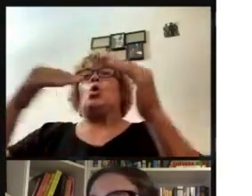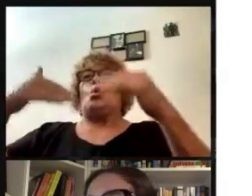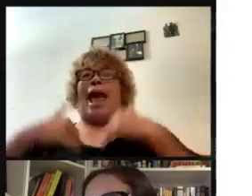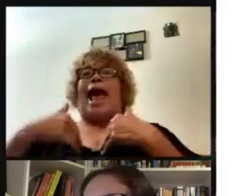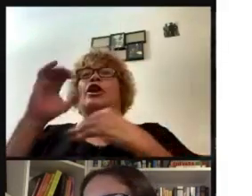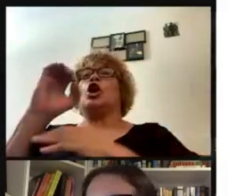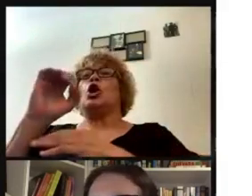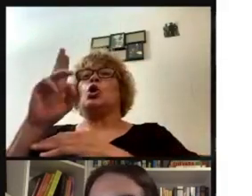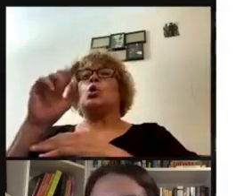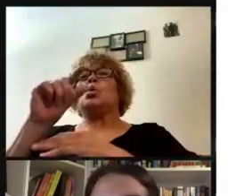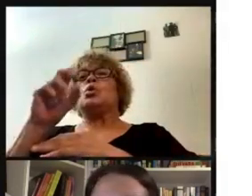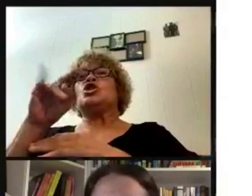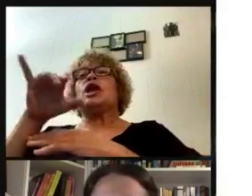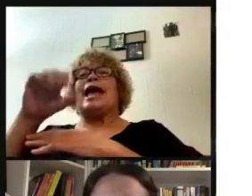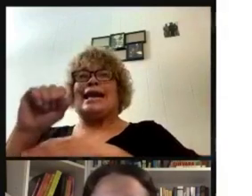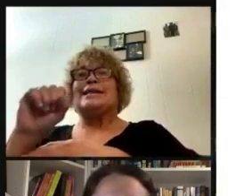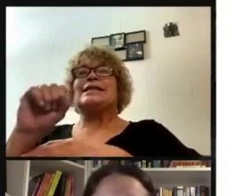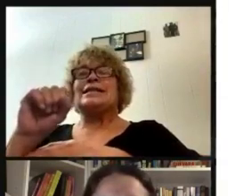the books by